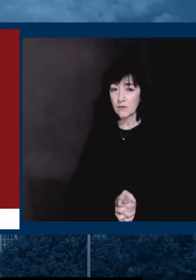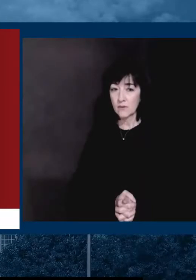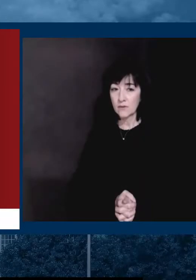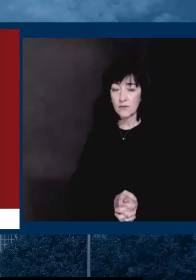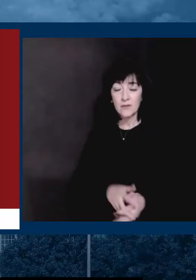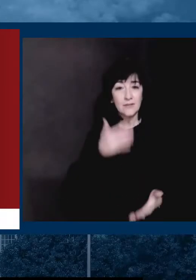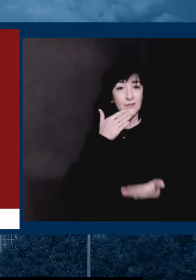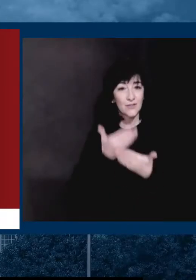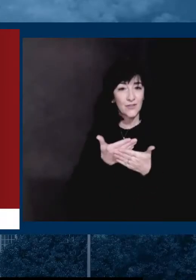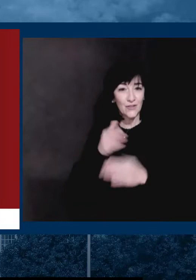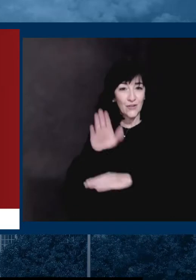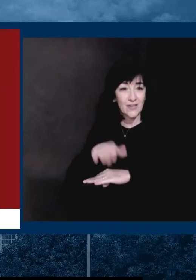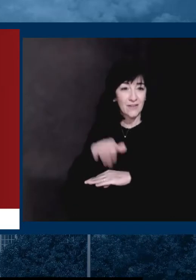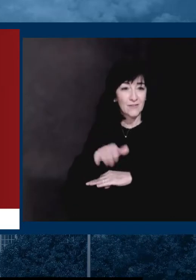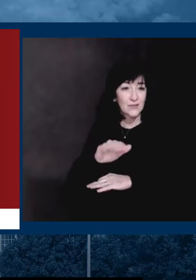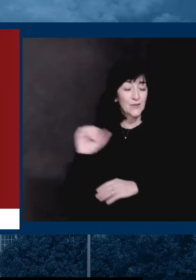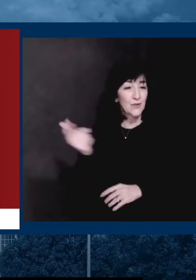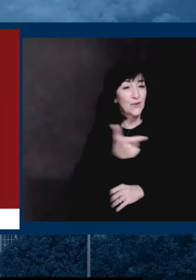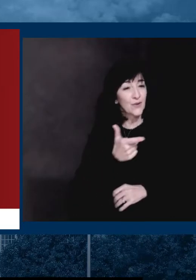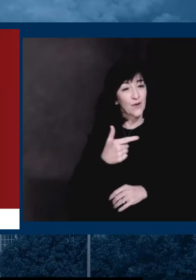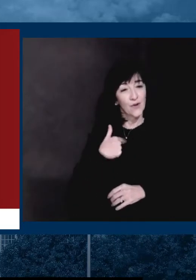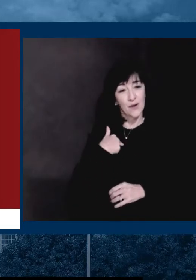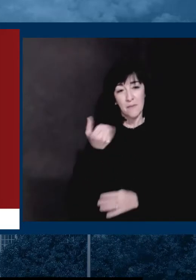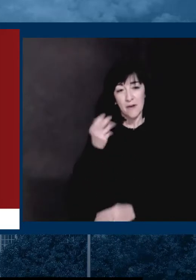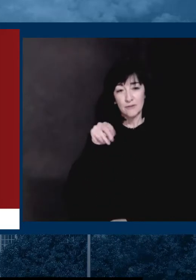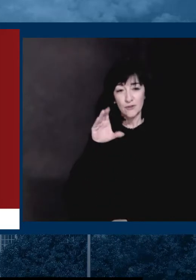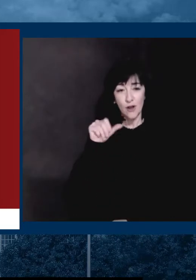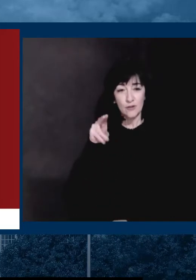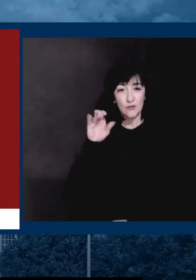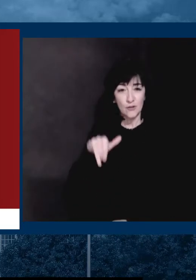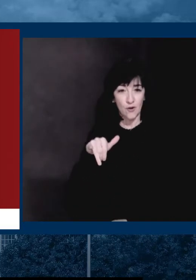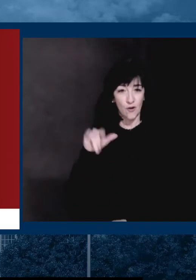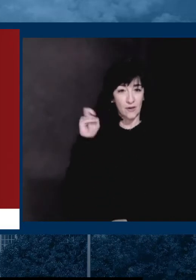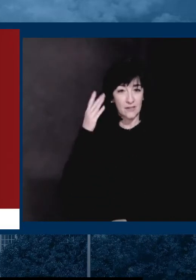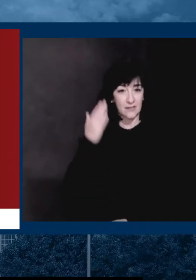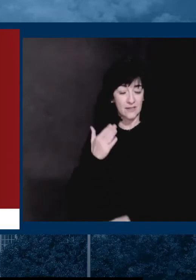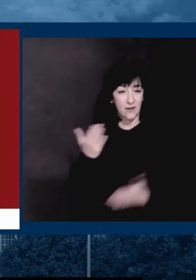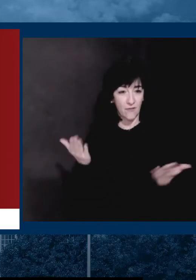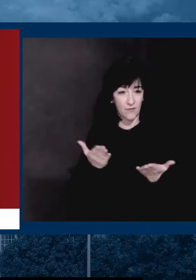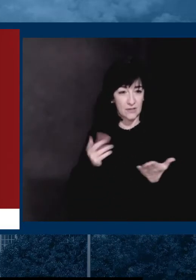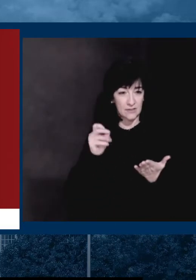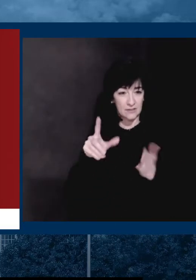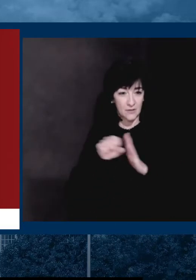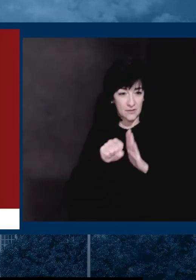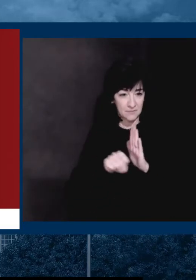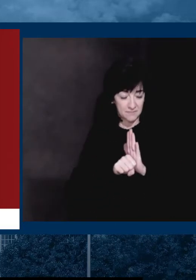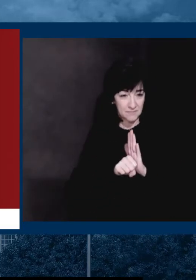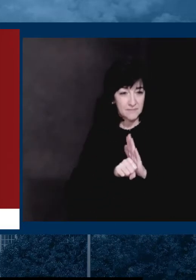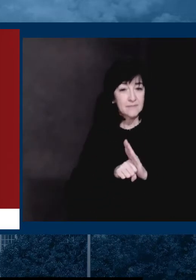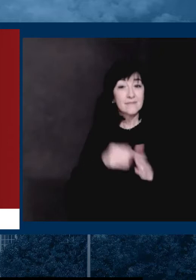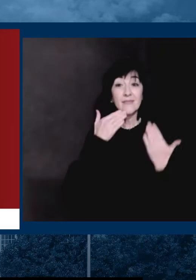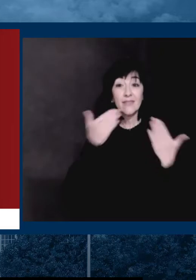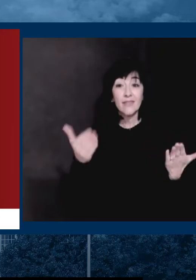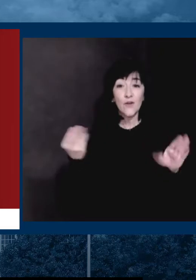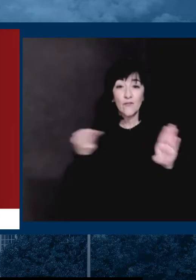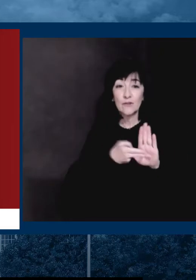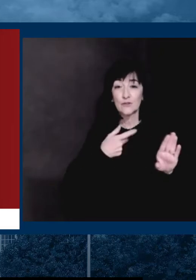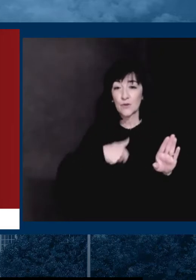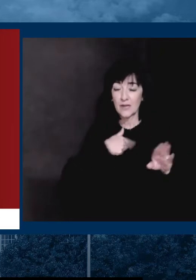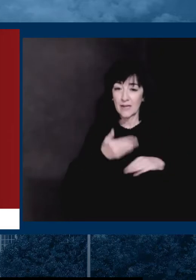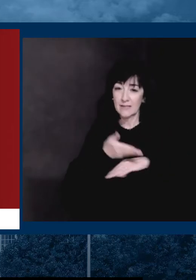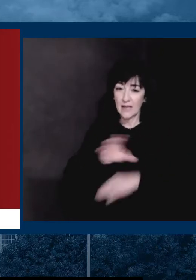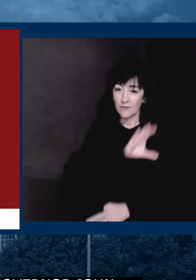Good afternoon, everyone. I'm Governor John Carney. Thank you for joining us this week after Christmas for Delaware's response to